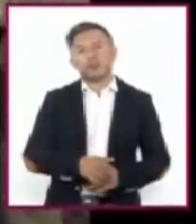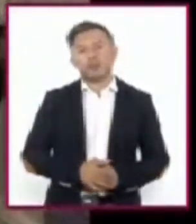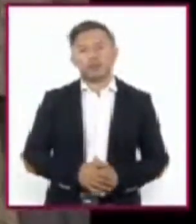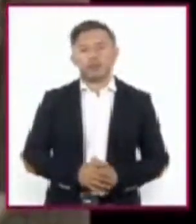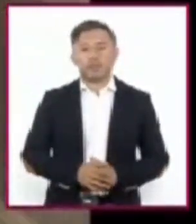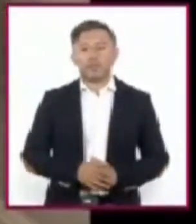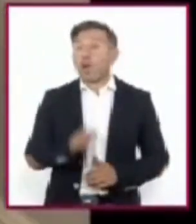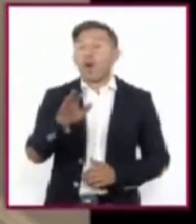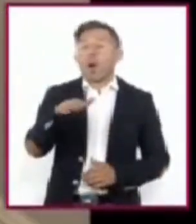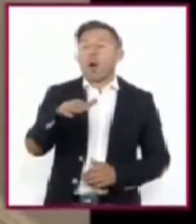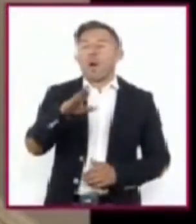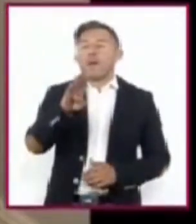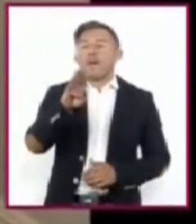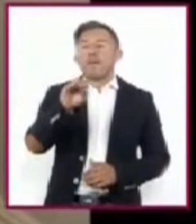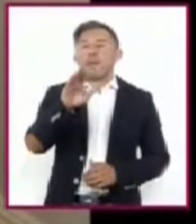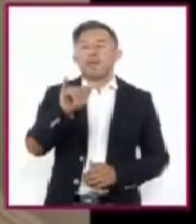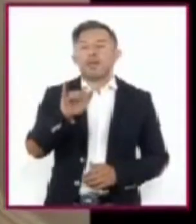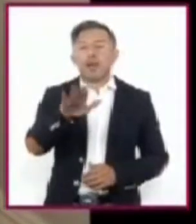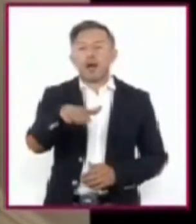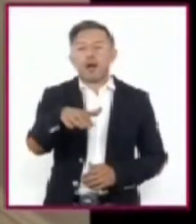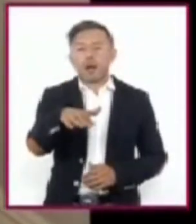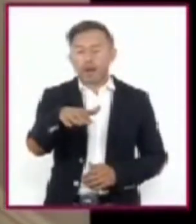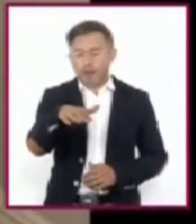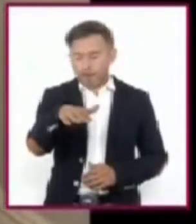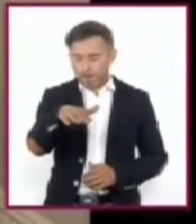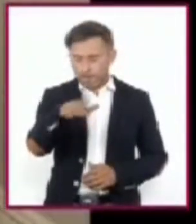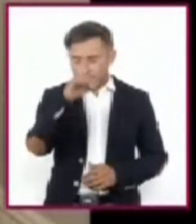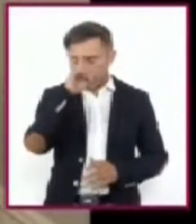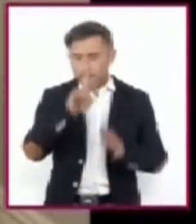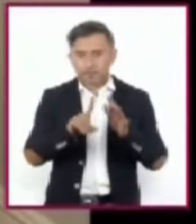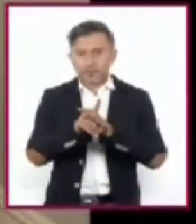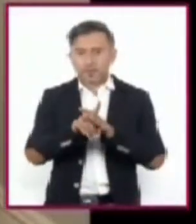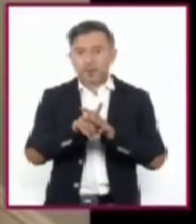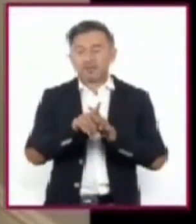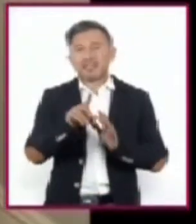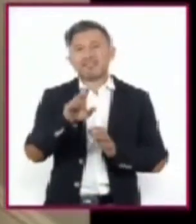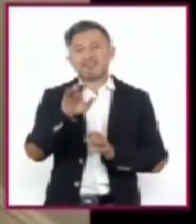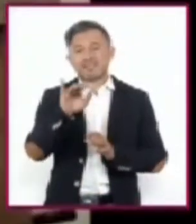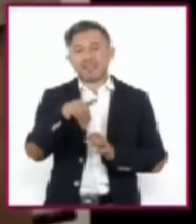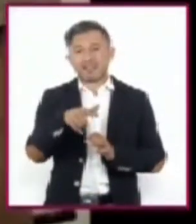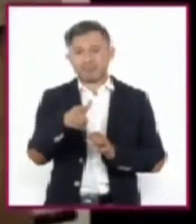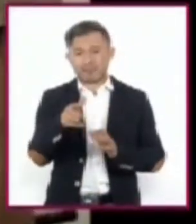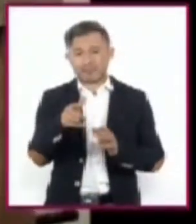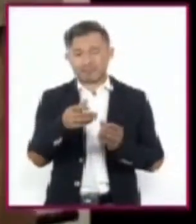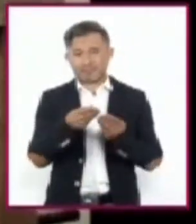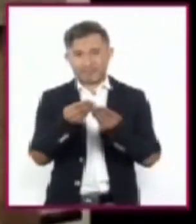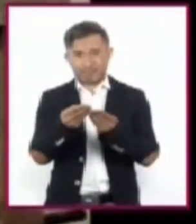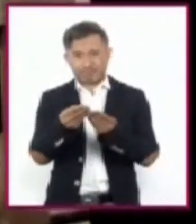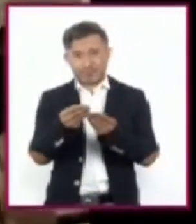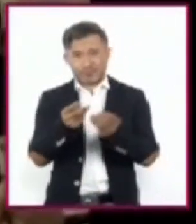you. Oh, Robbie. Oh, Robbie, give this to your dad, please. Sure.